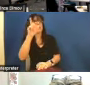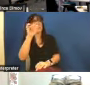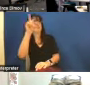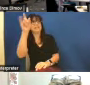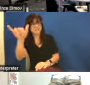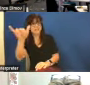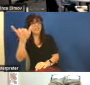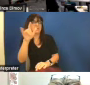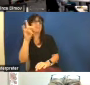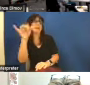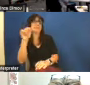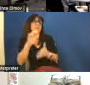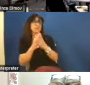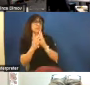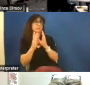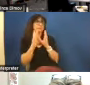for Davis.